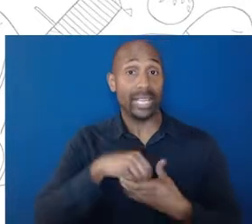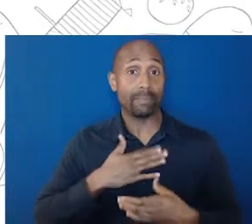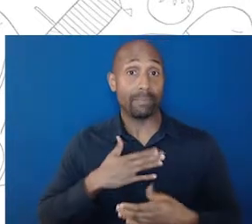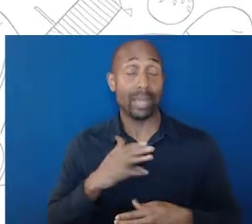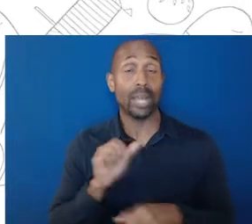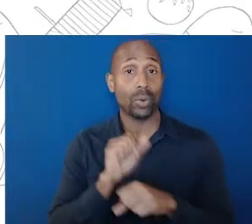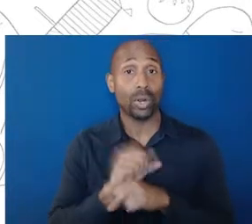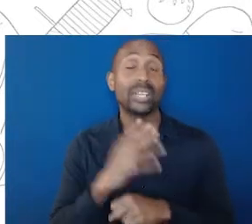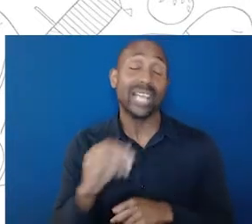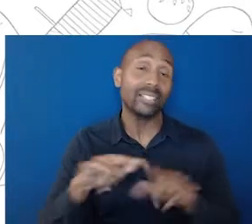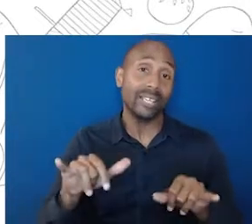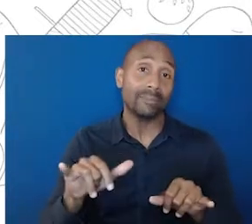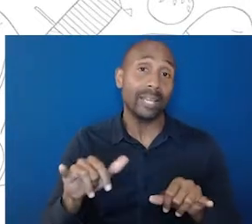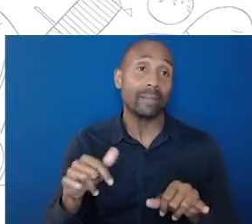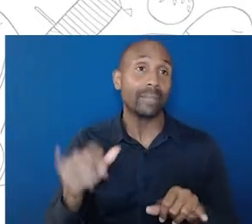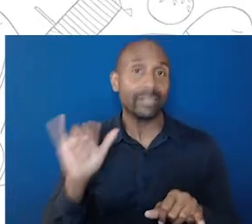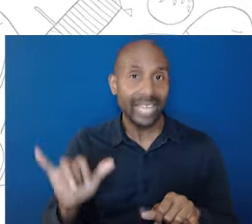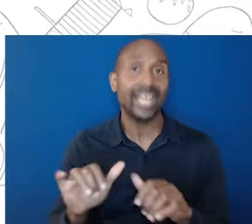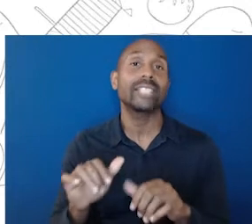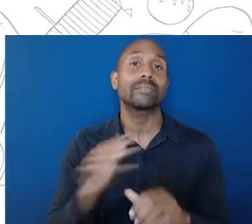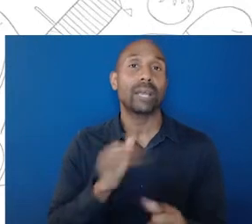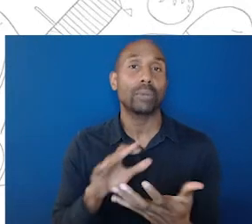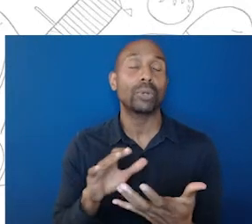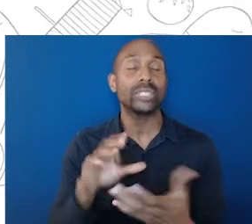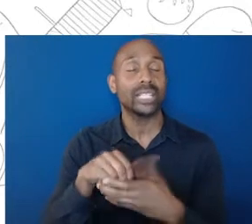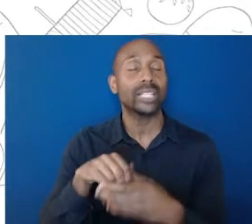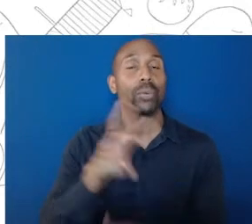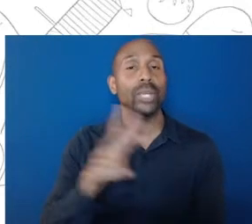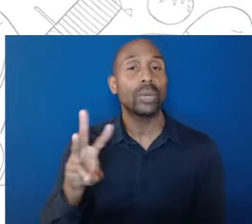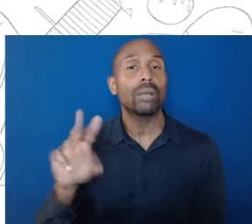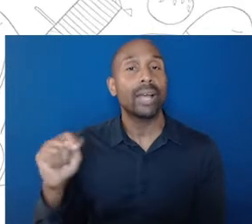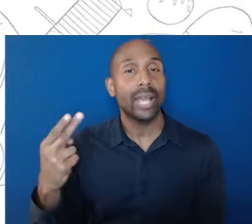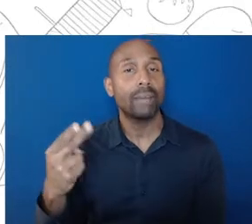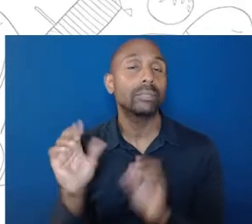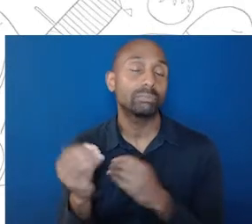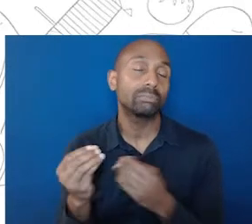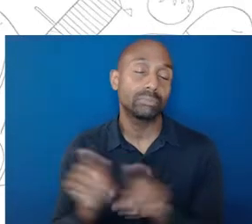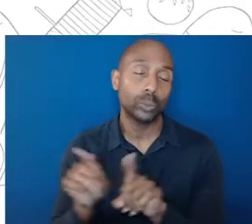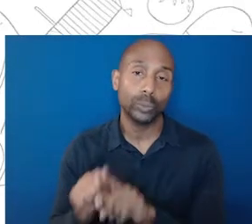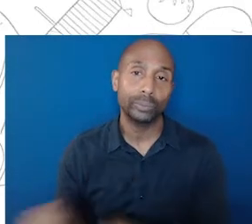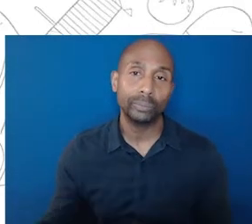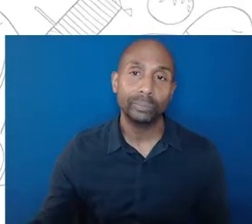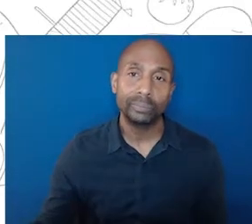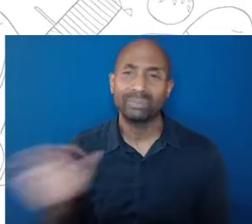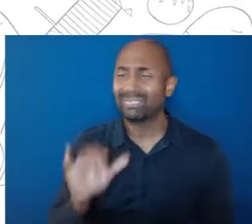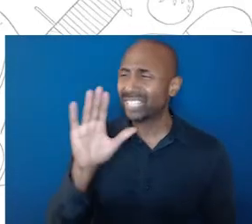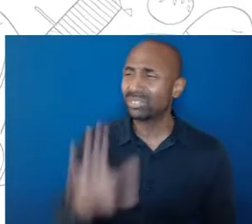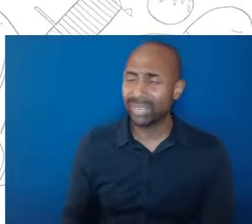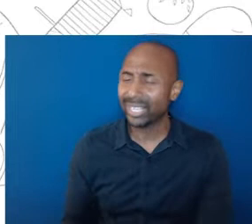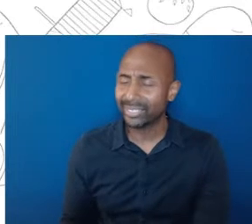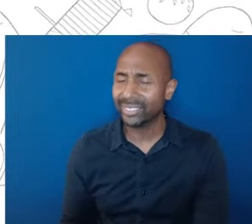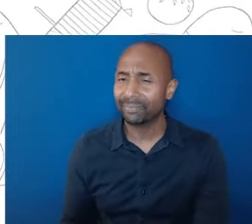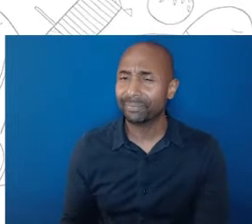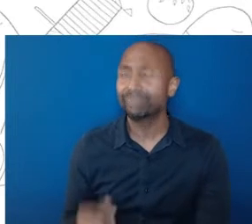do with We Wield the Hammer. That's great. And I guess I would be interested to know, what would